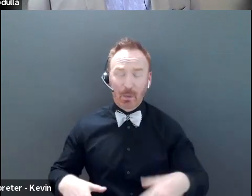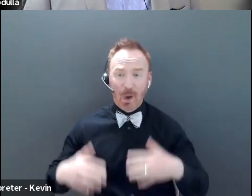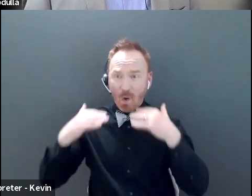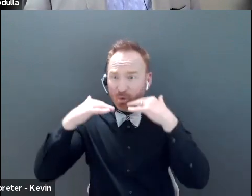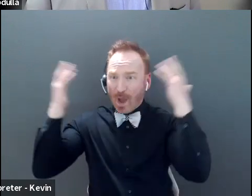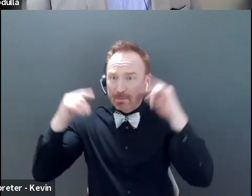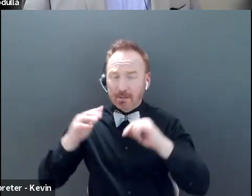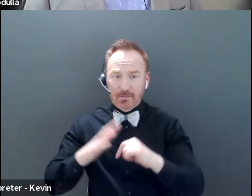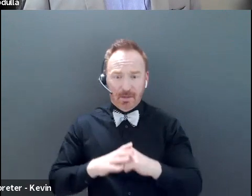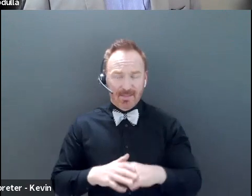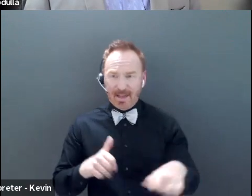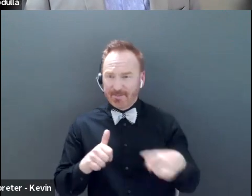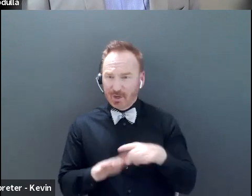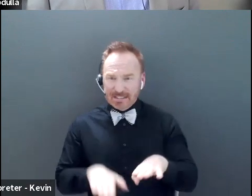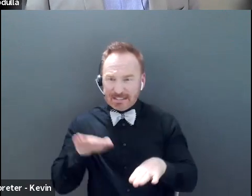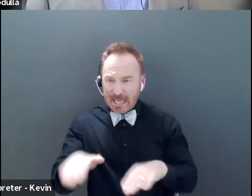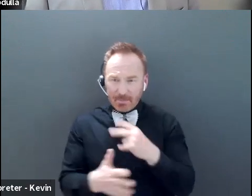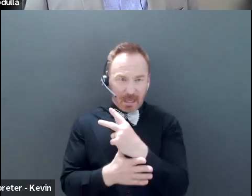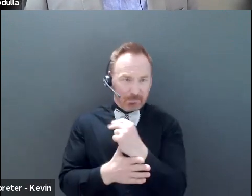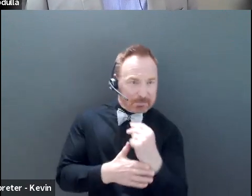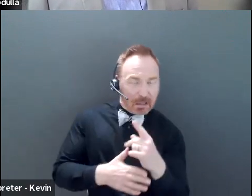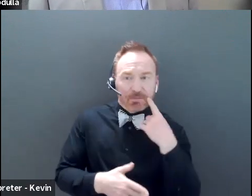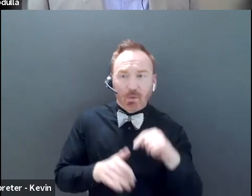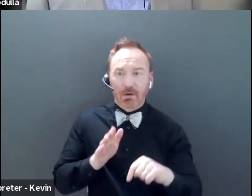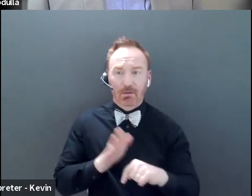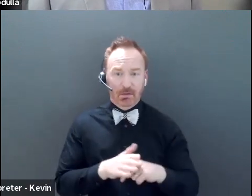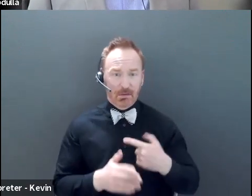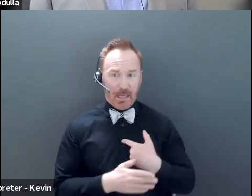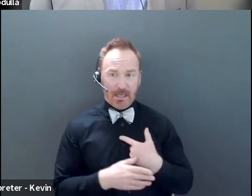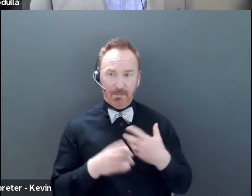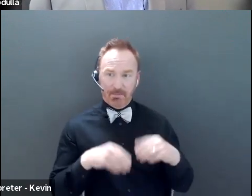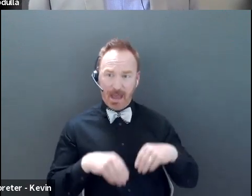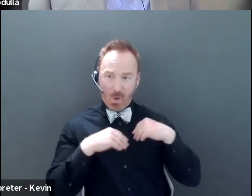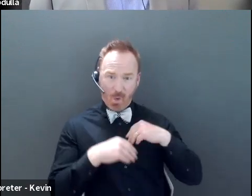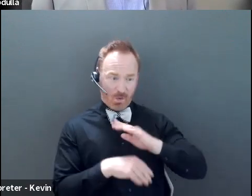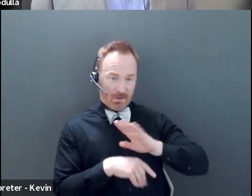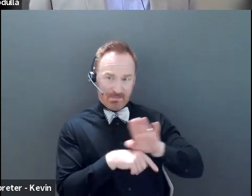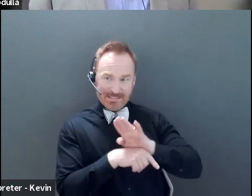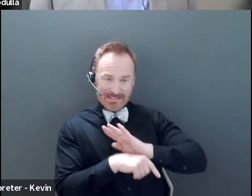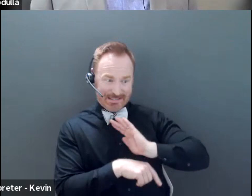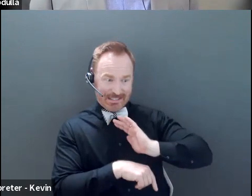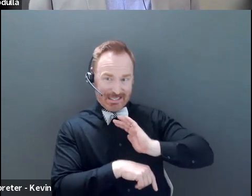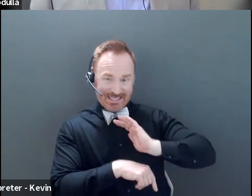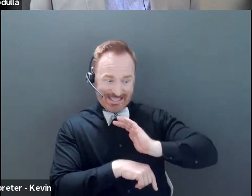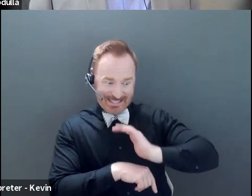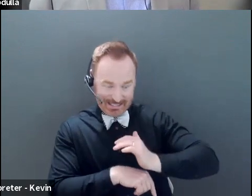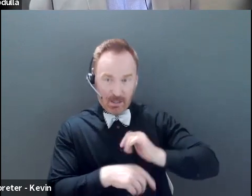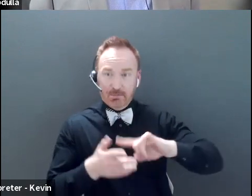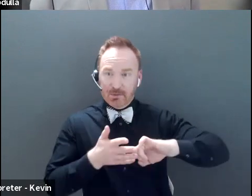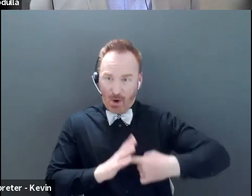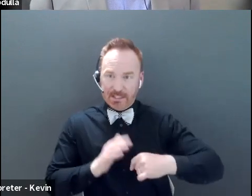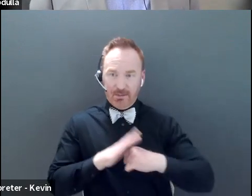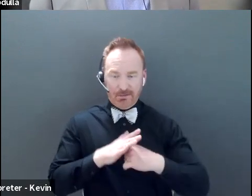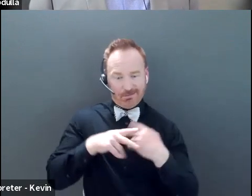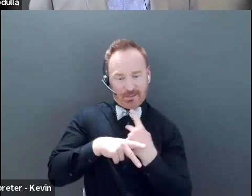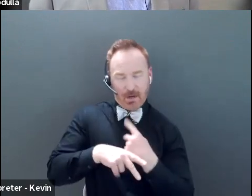earlier stage entrepreneur that is just ready to start exploring some of this. What would be a good